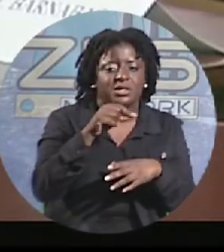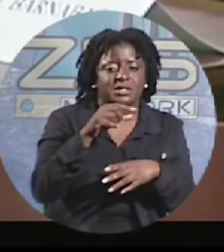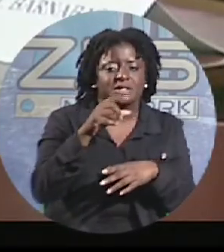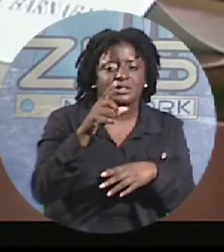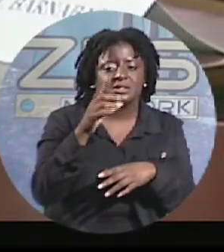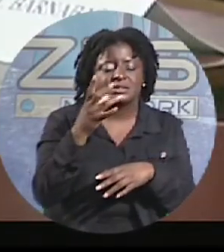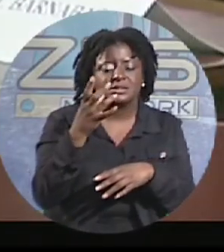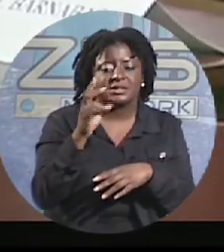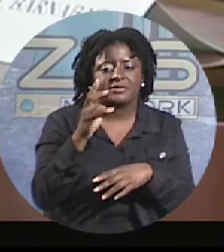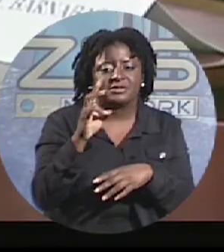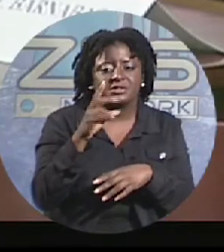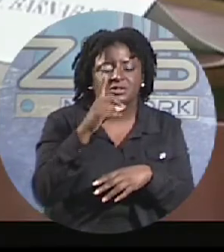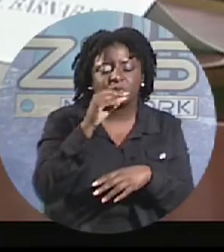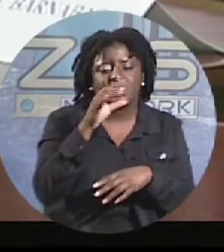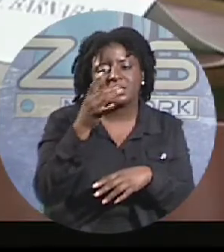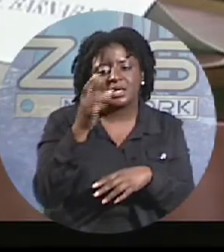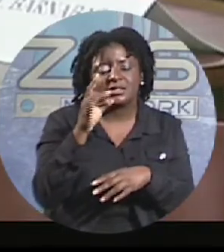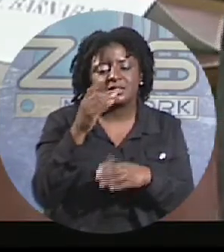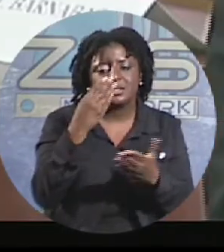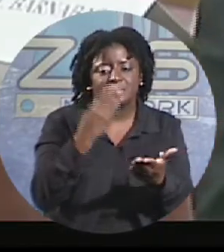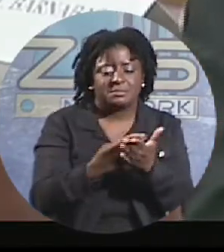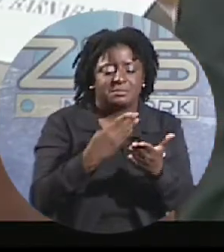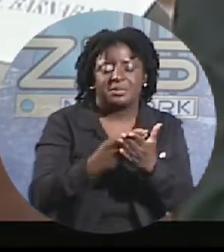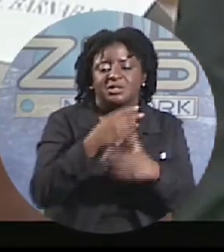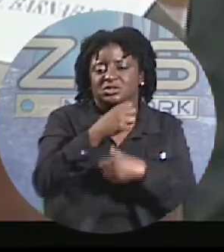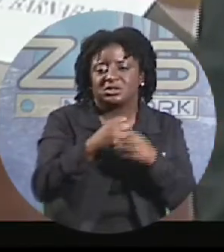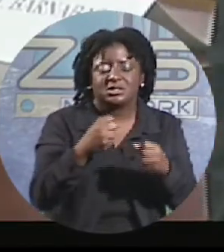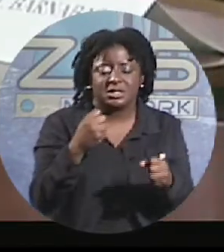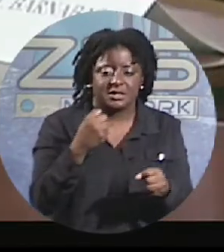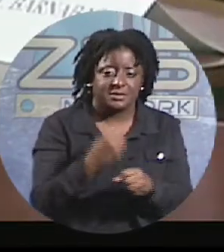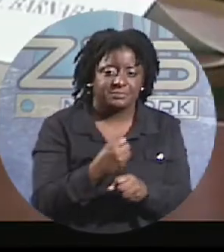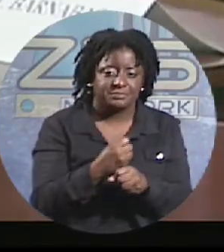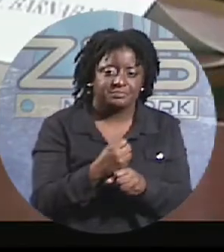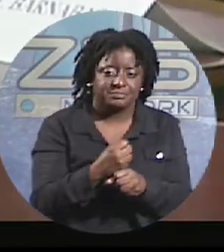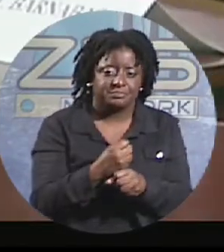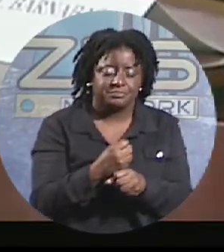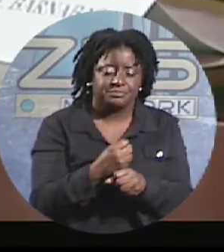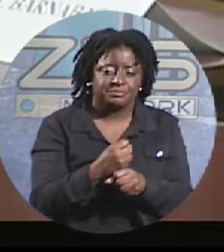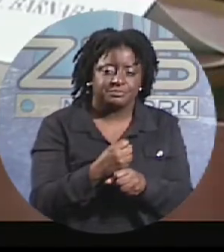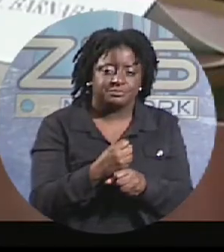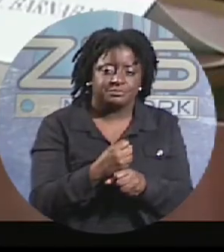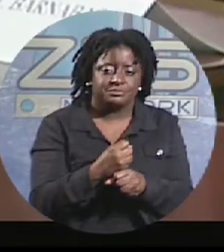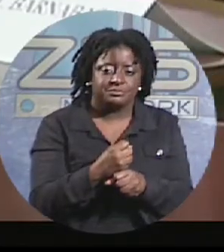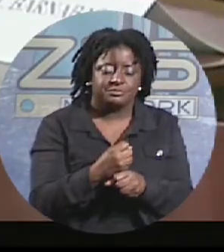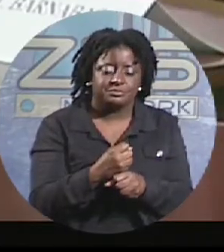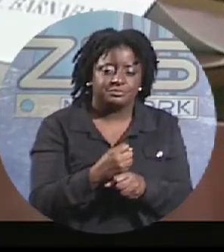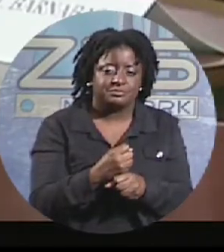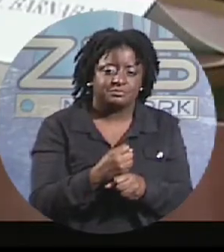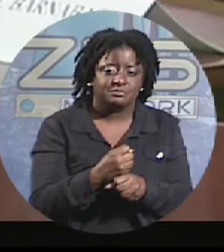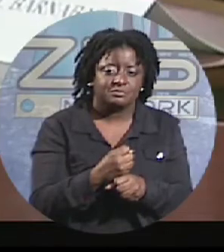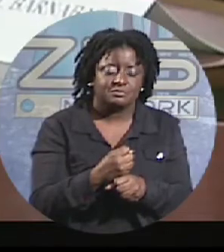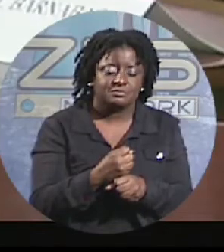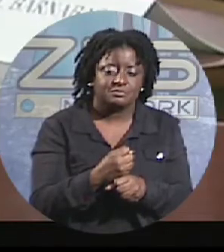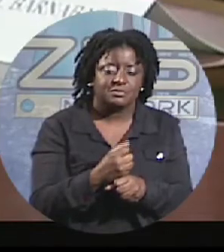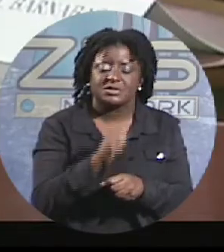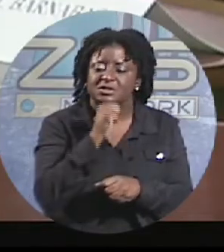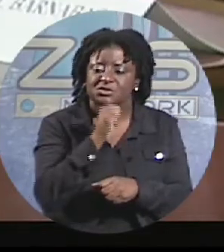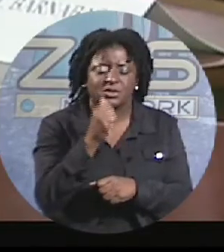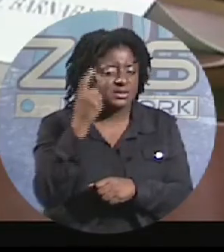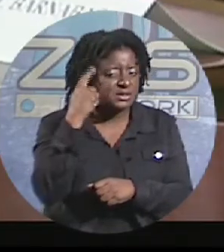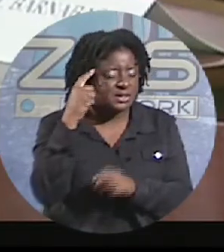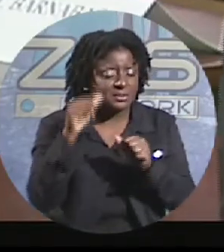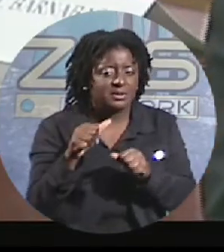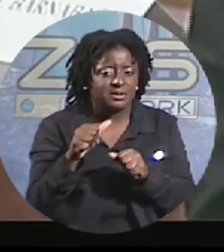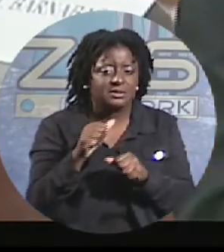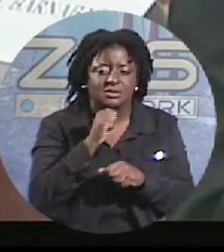2017-2018 budget year. Mr. Speaker, it is truly, truly unthinkable, unbelievable,